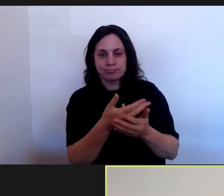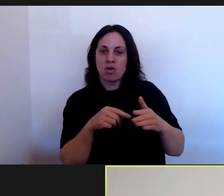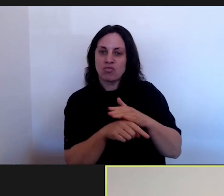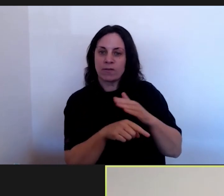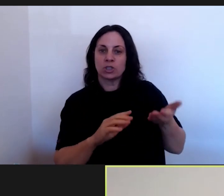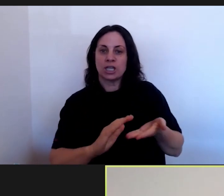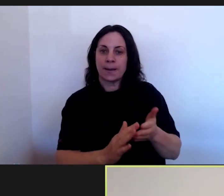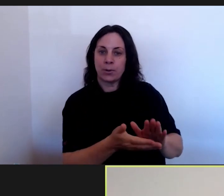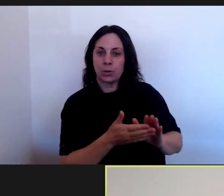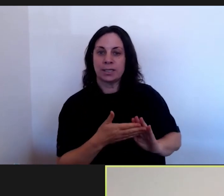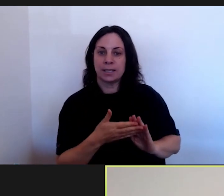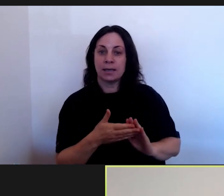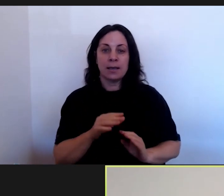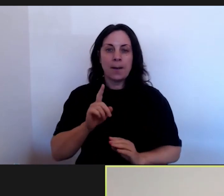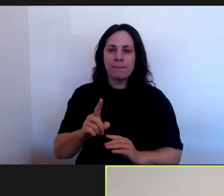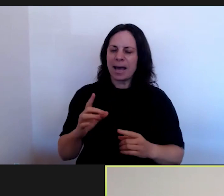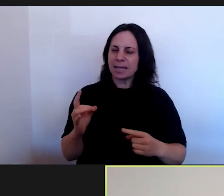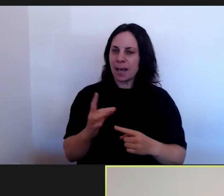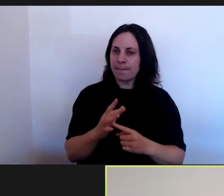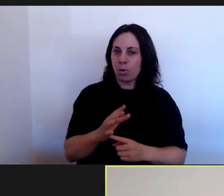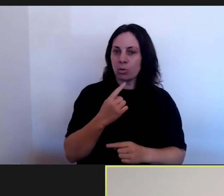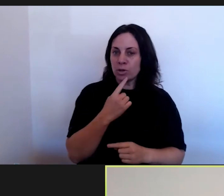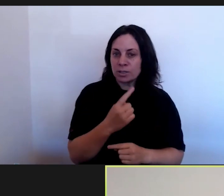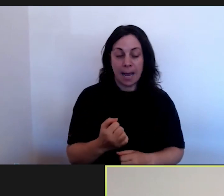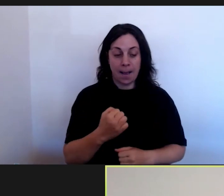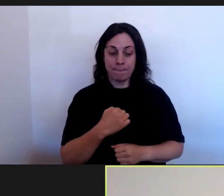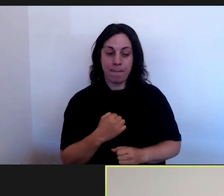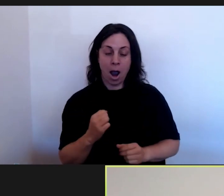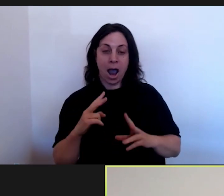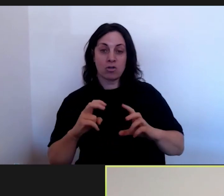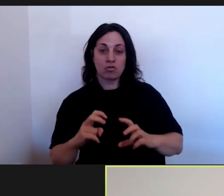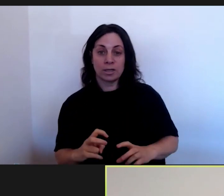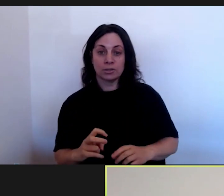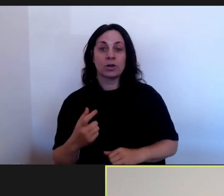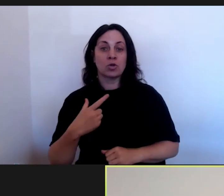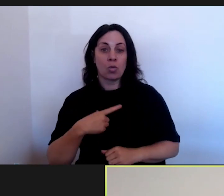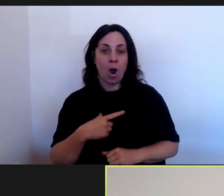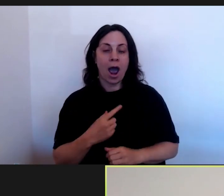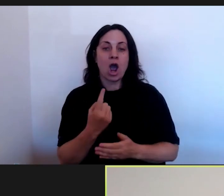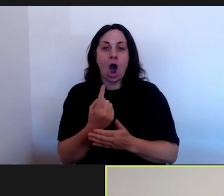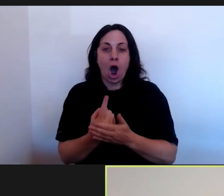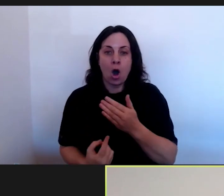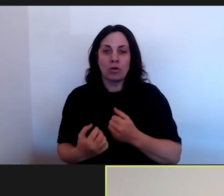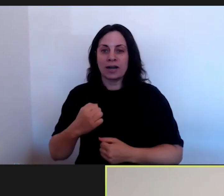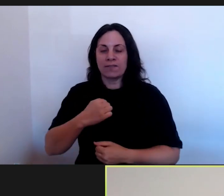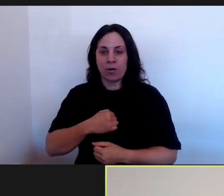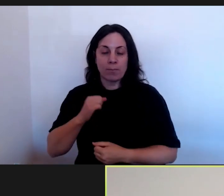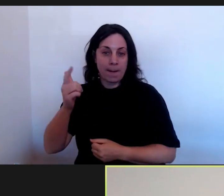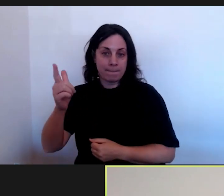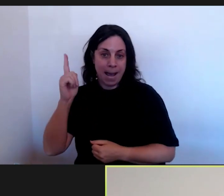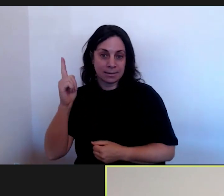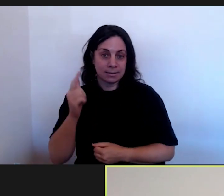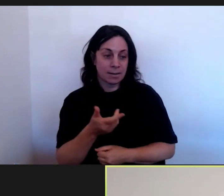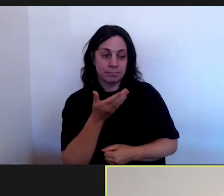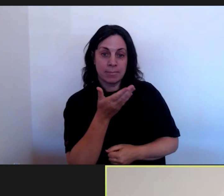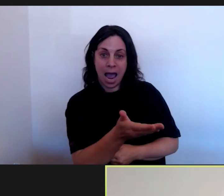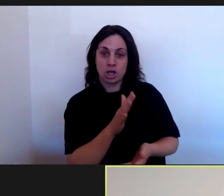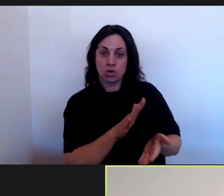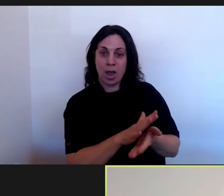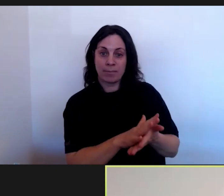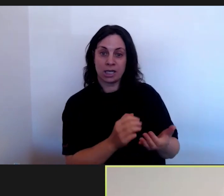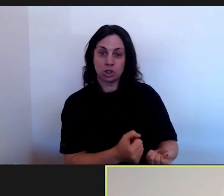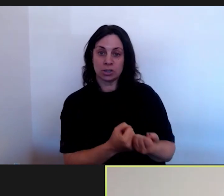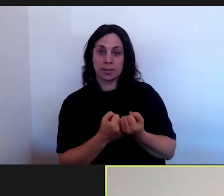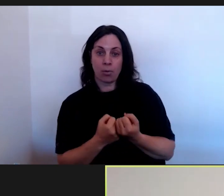saying, I'm doing this research purely for my master's. Are you willing to support me to achieve